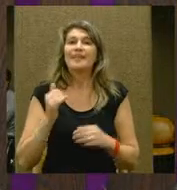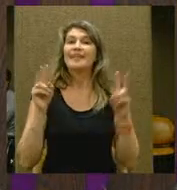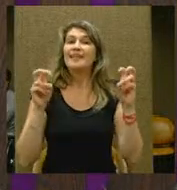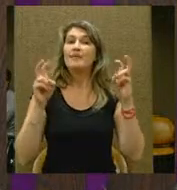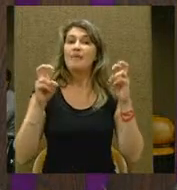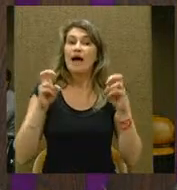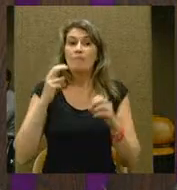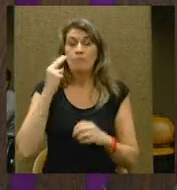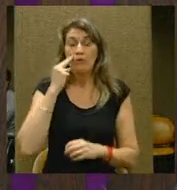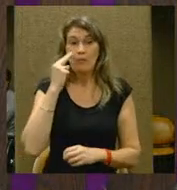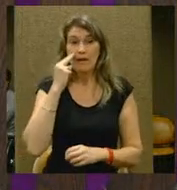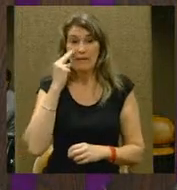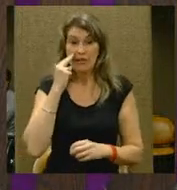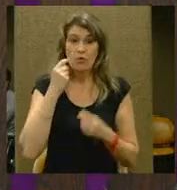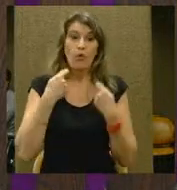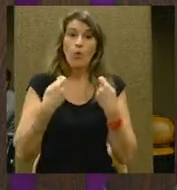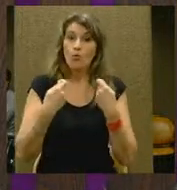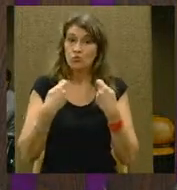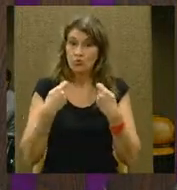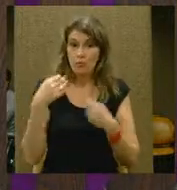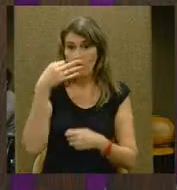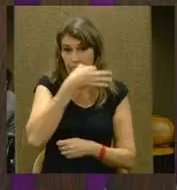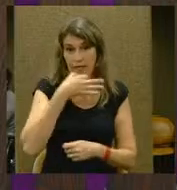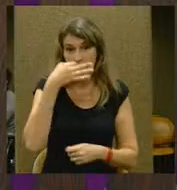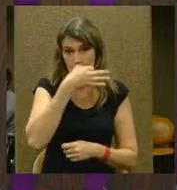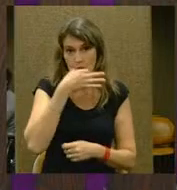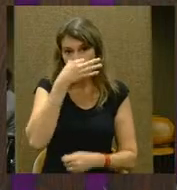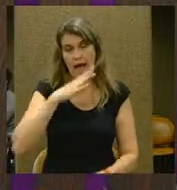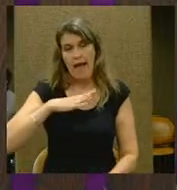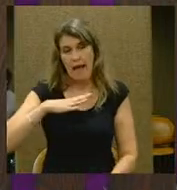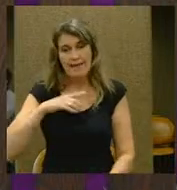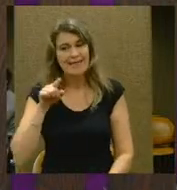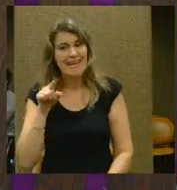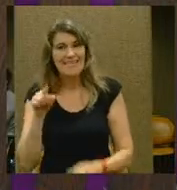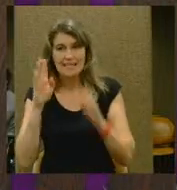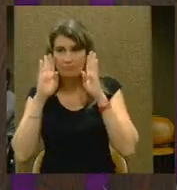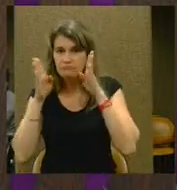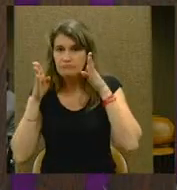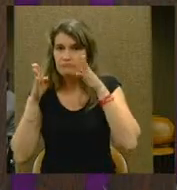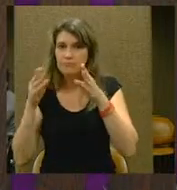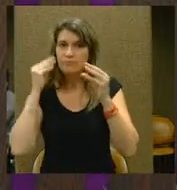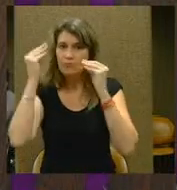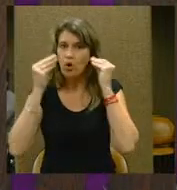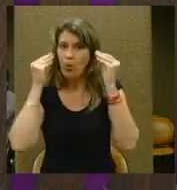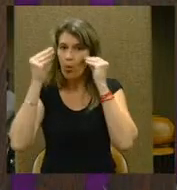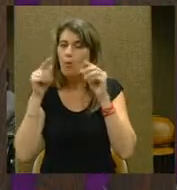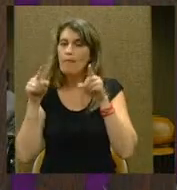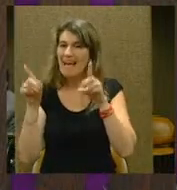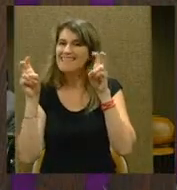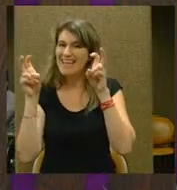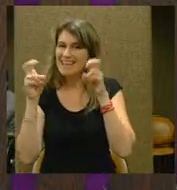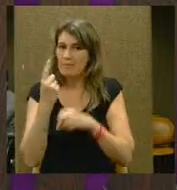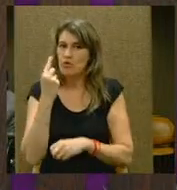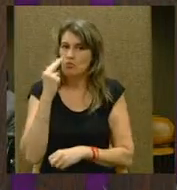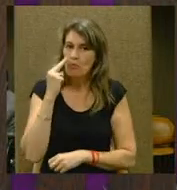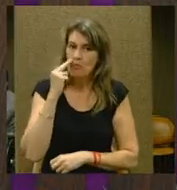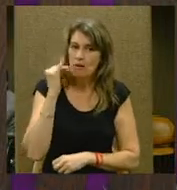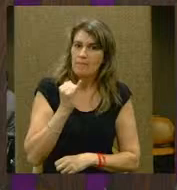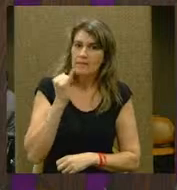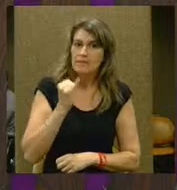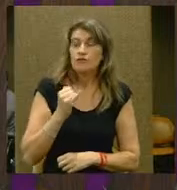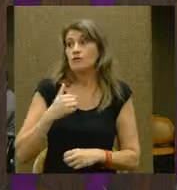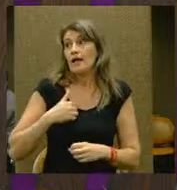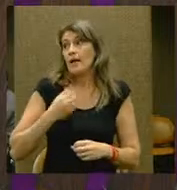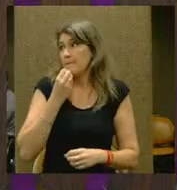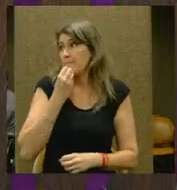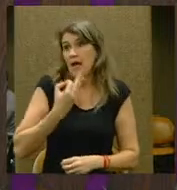the problem use of drugs is one of the topics that concerns us on a daily basis.